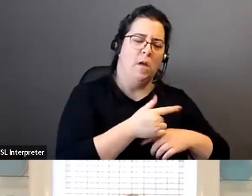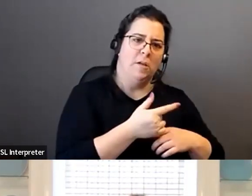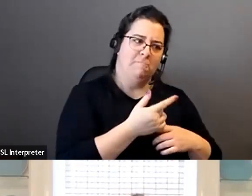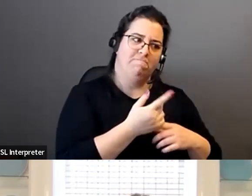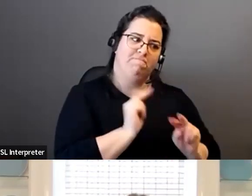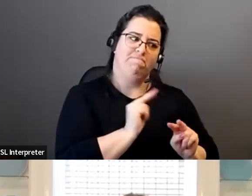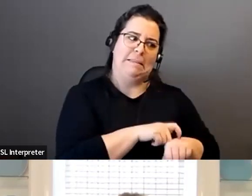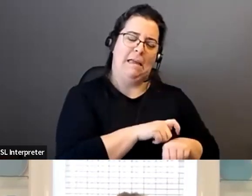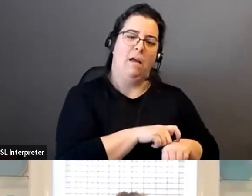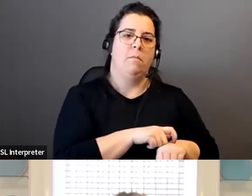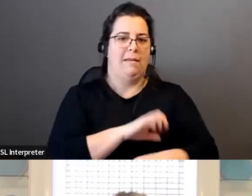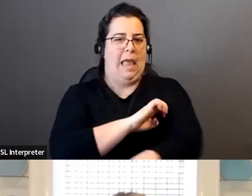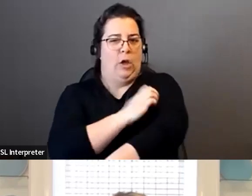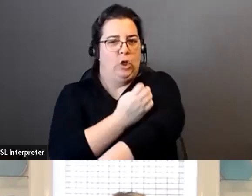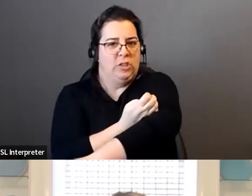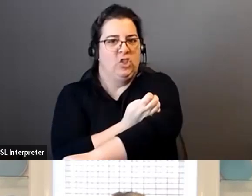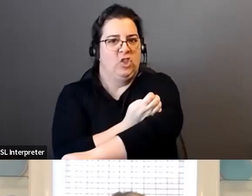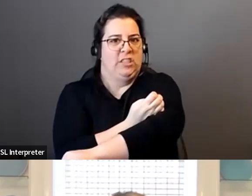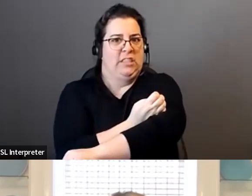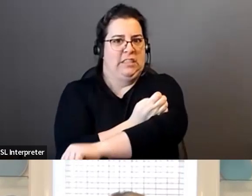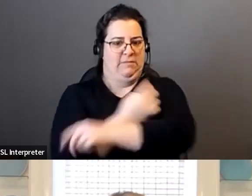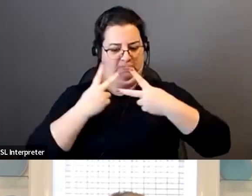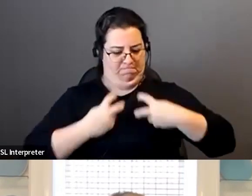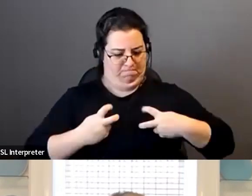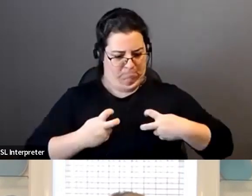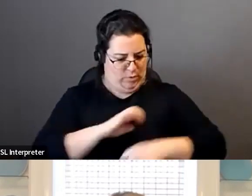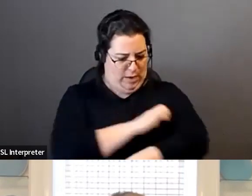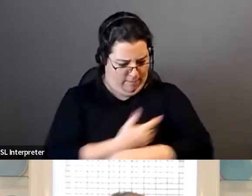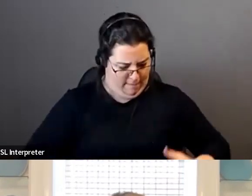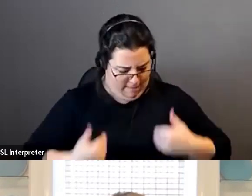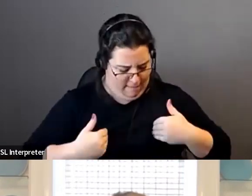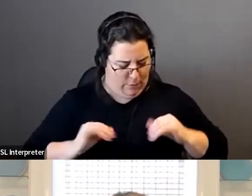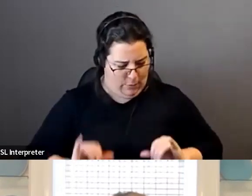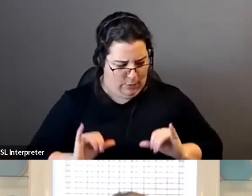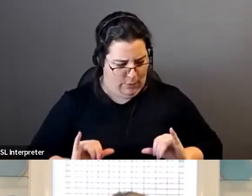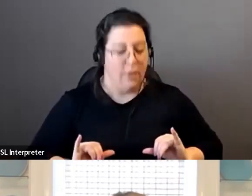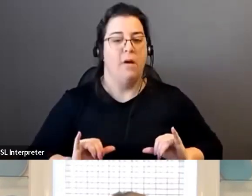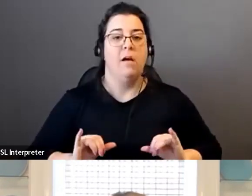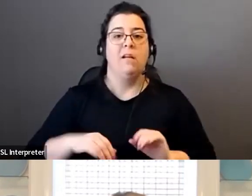And you've reached the hardest part when it's the easiest to quit.